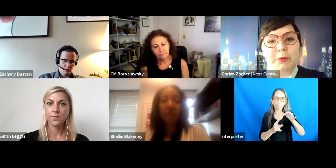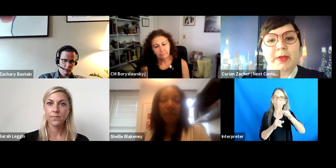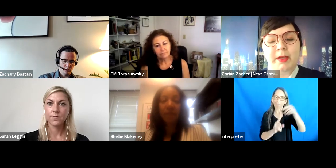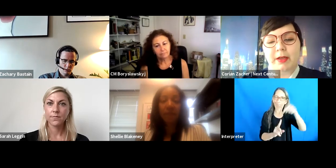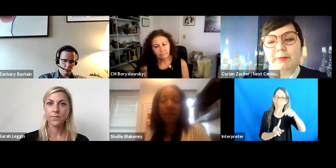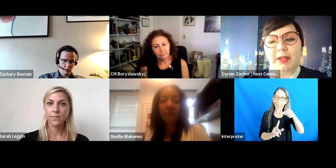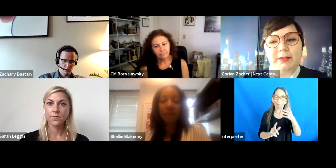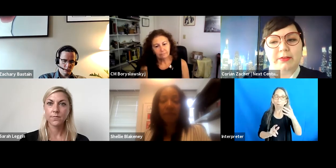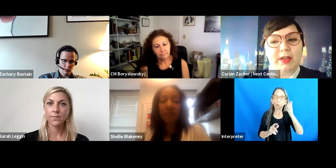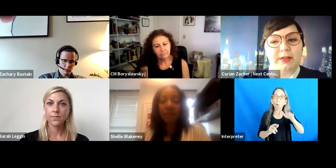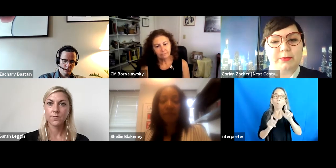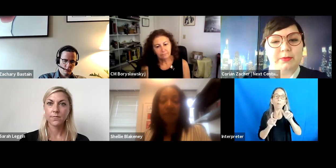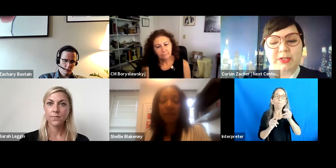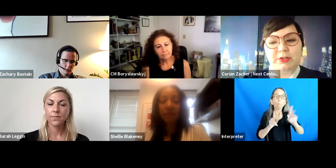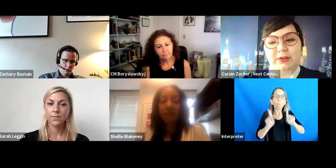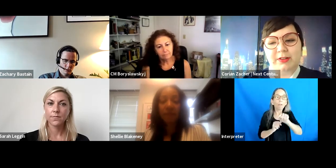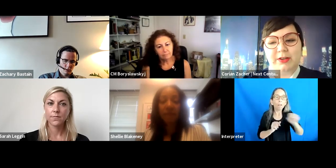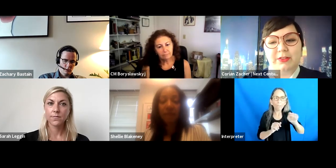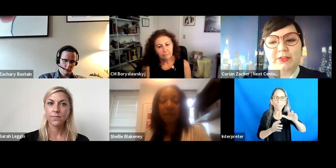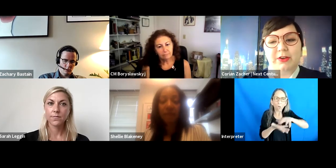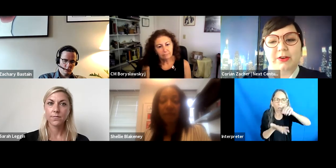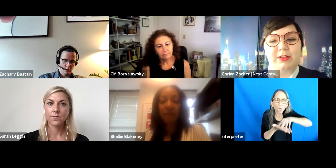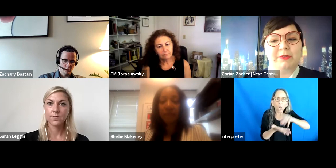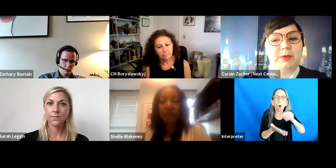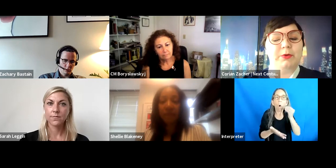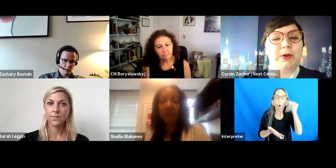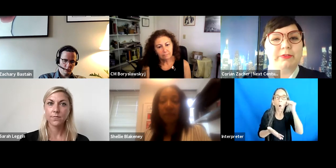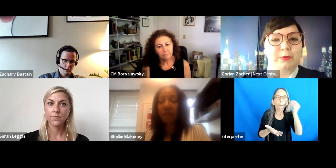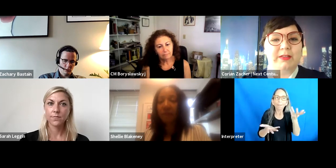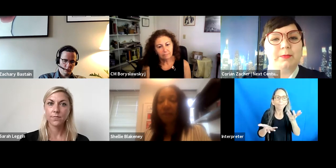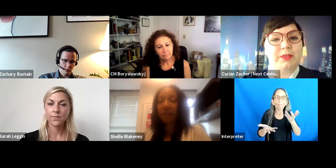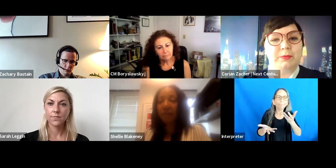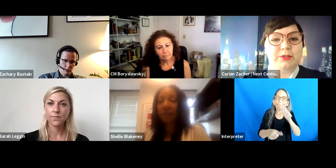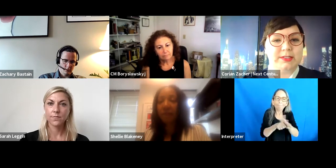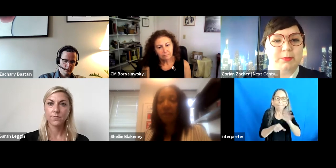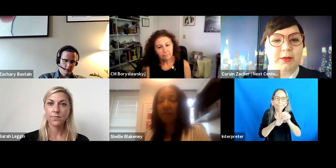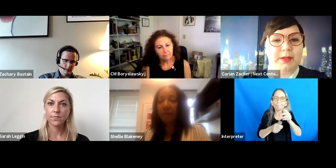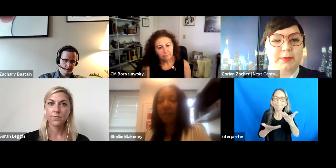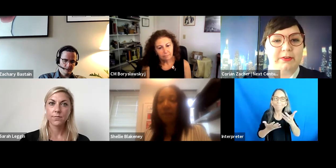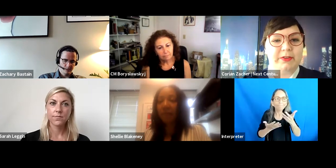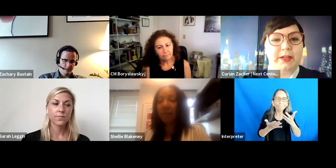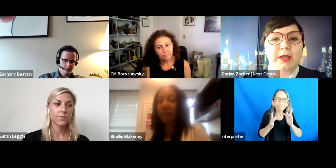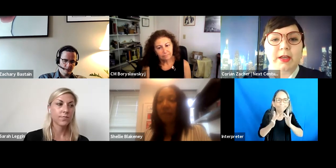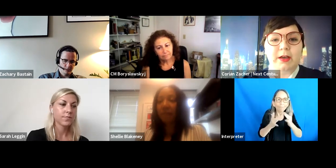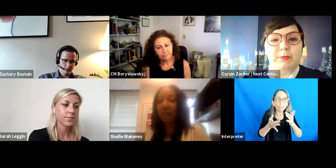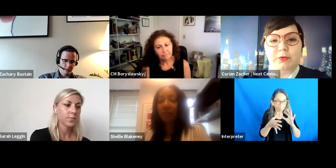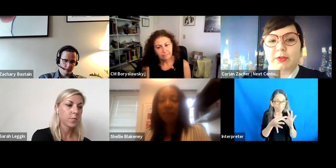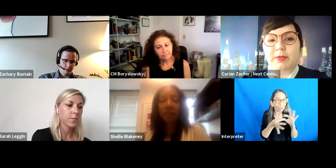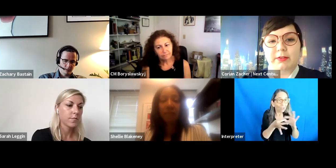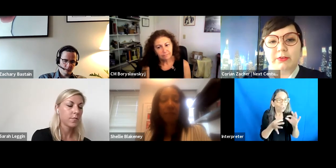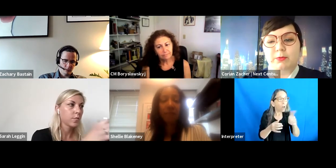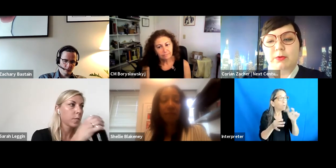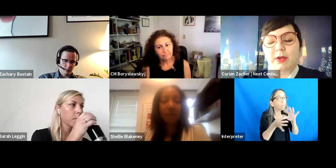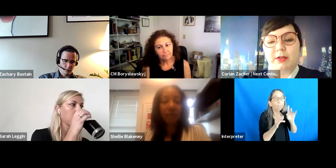from home. And as was mentioned earlier, that there are a lot of people who have roommates, but the emergency broadband benefit